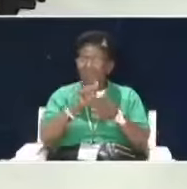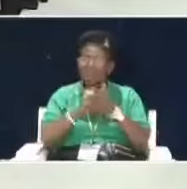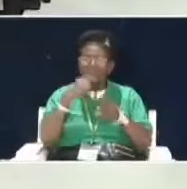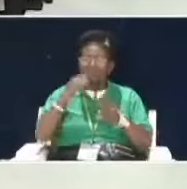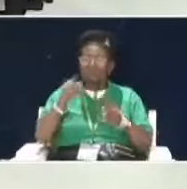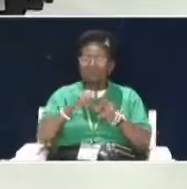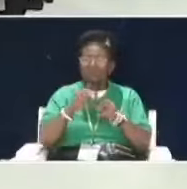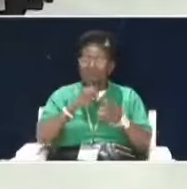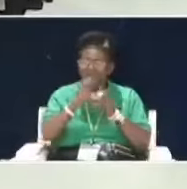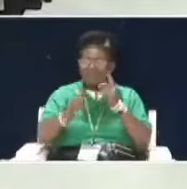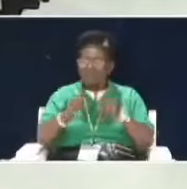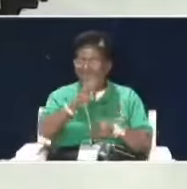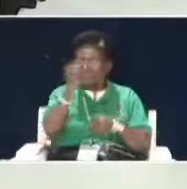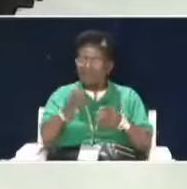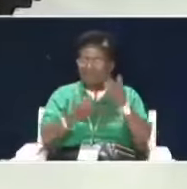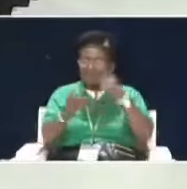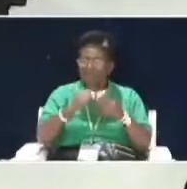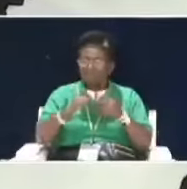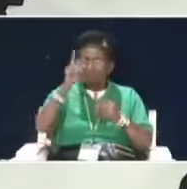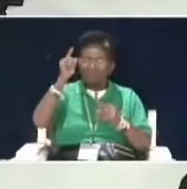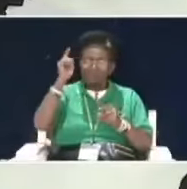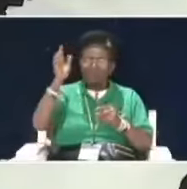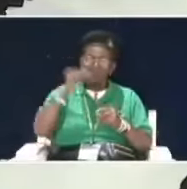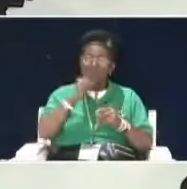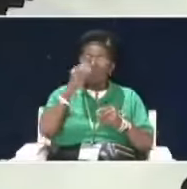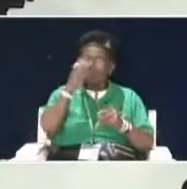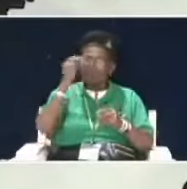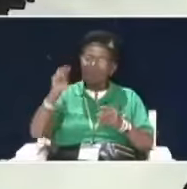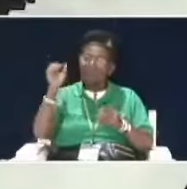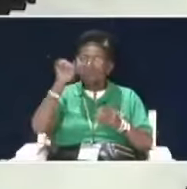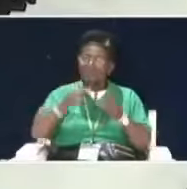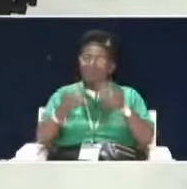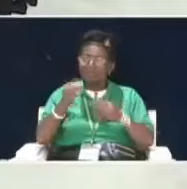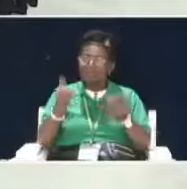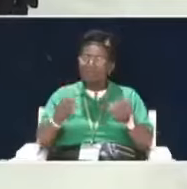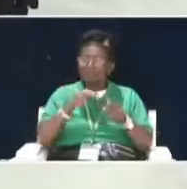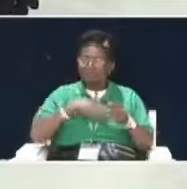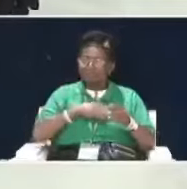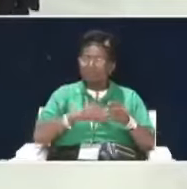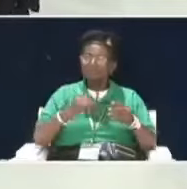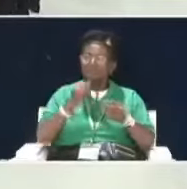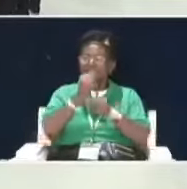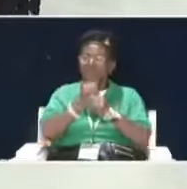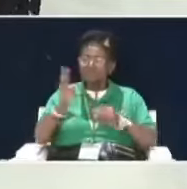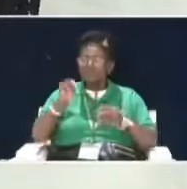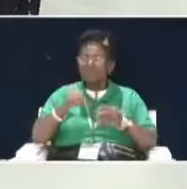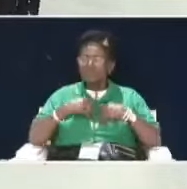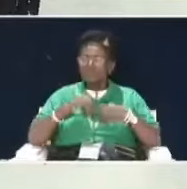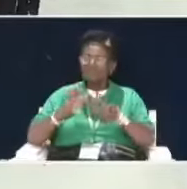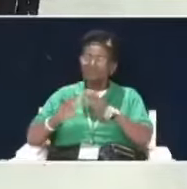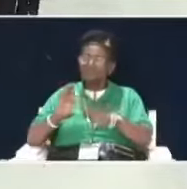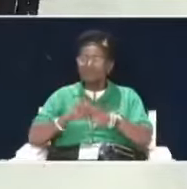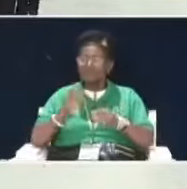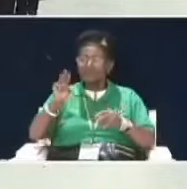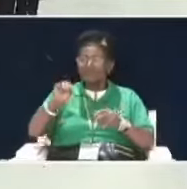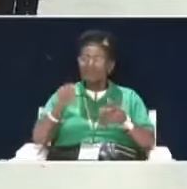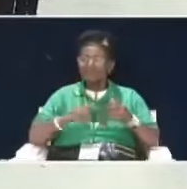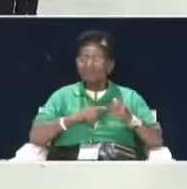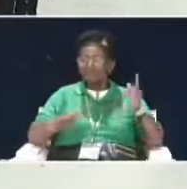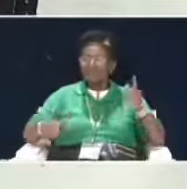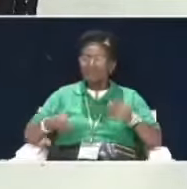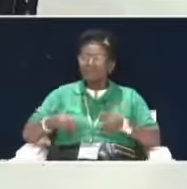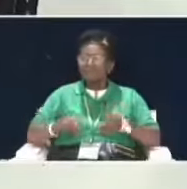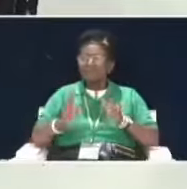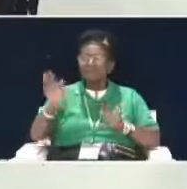out. They've come now. Please receive them. Have mercy on them, Lord. Let your blood wash